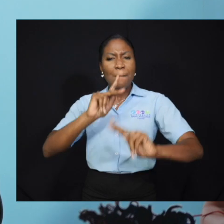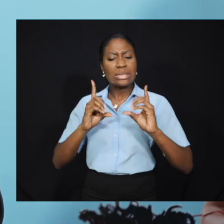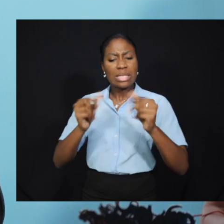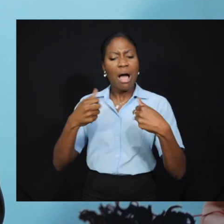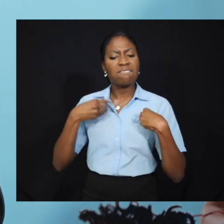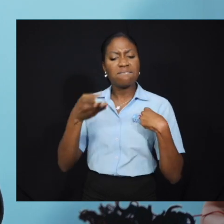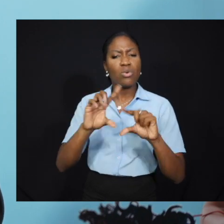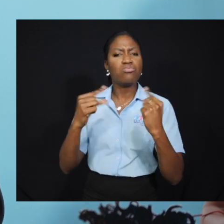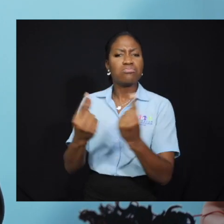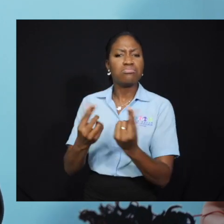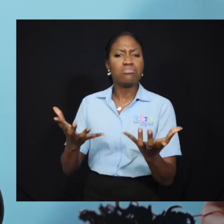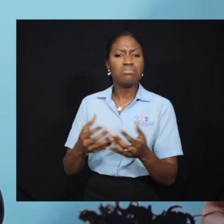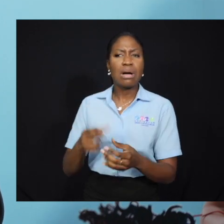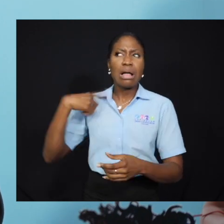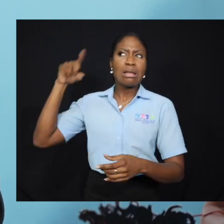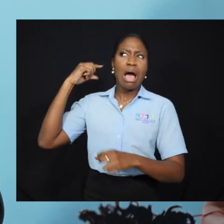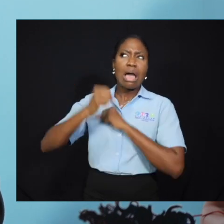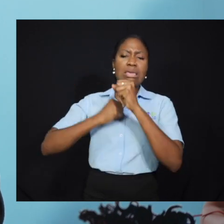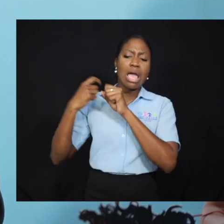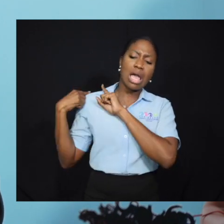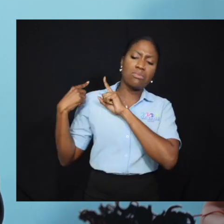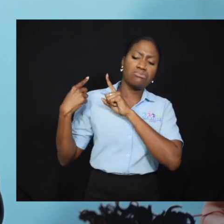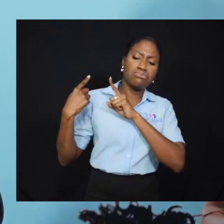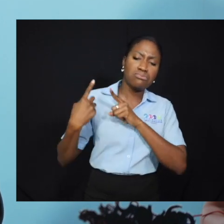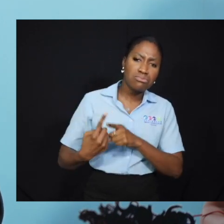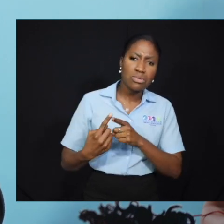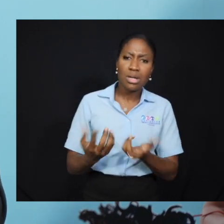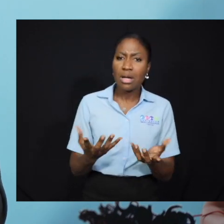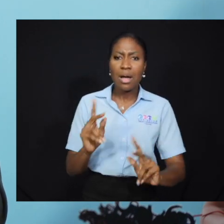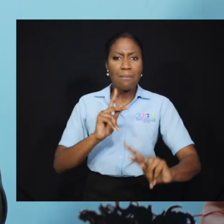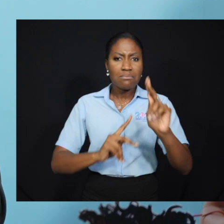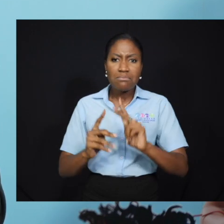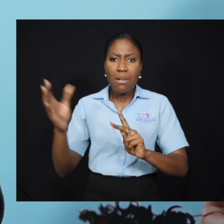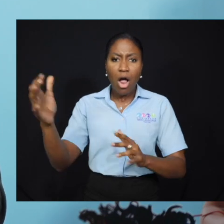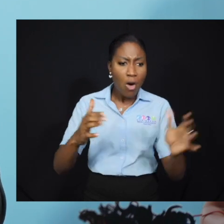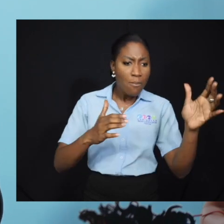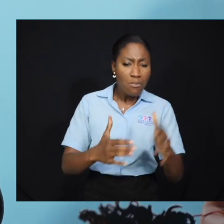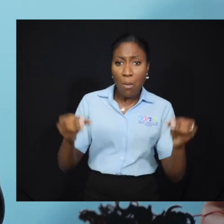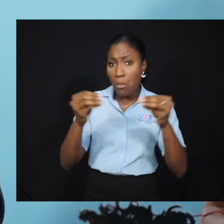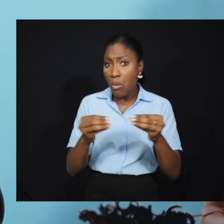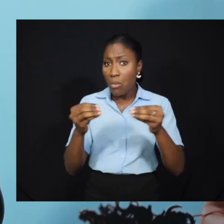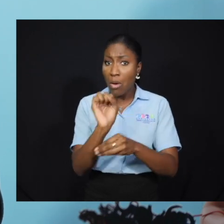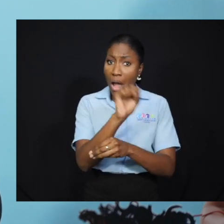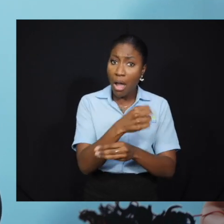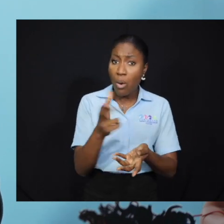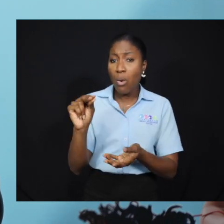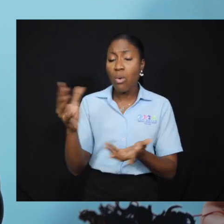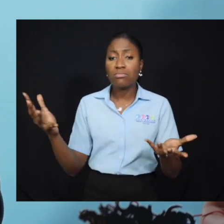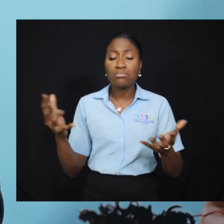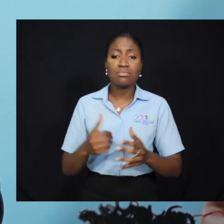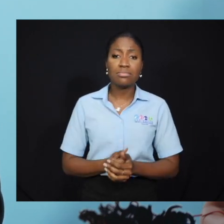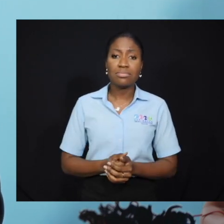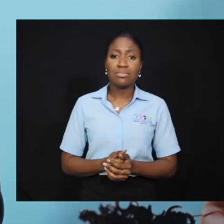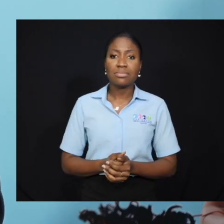you to comment a bit on your membership, Charlene. What have you seen over the last years, the last couple months in terms of the growth of your